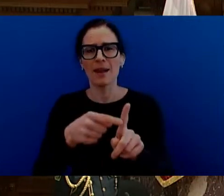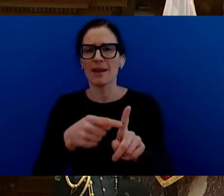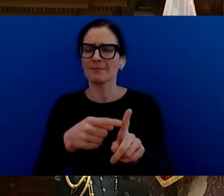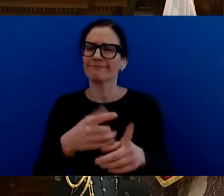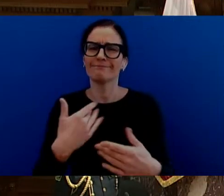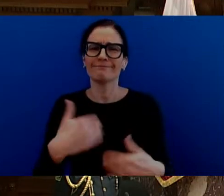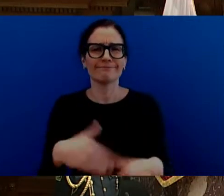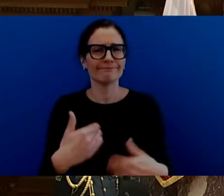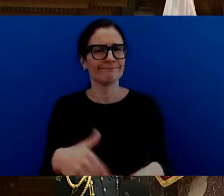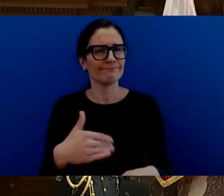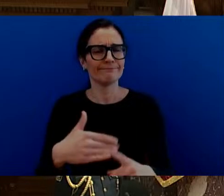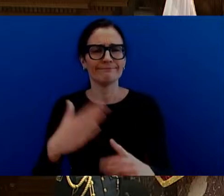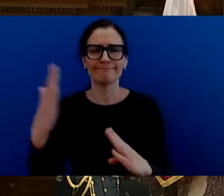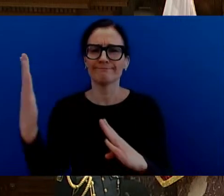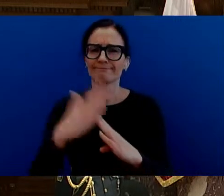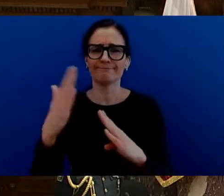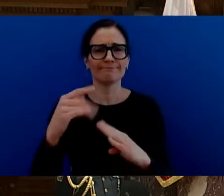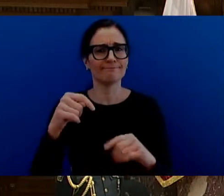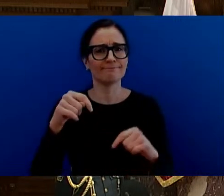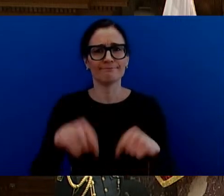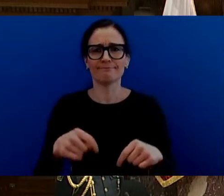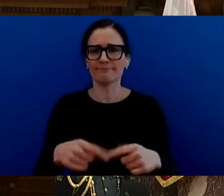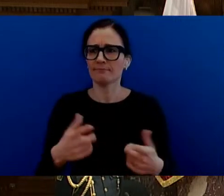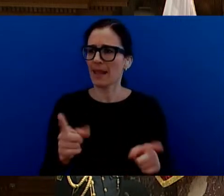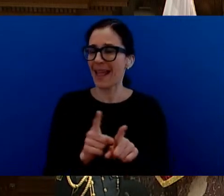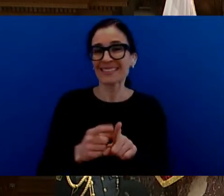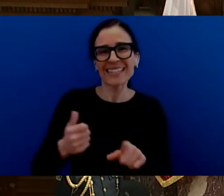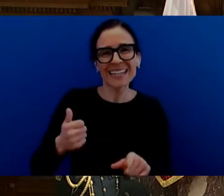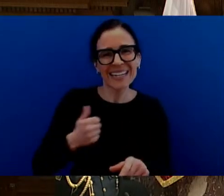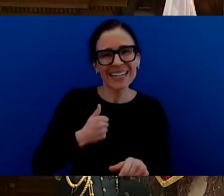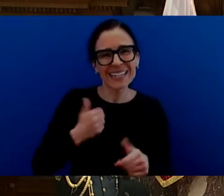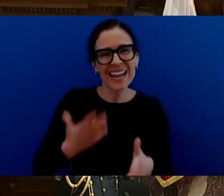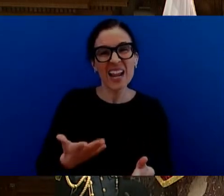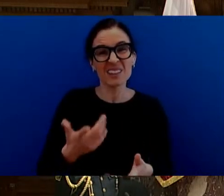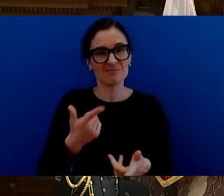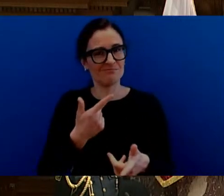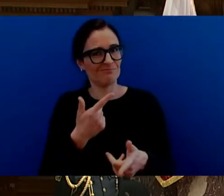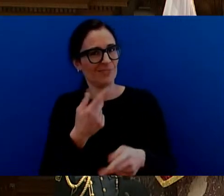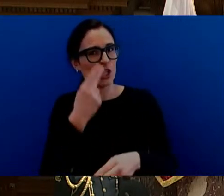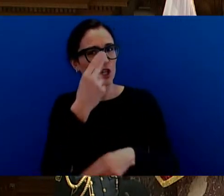system, providing life-saving care for everyone without taking